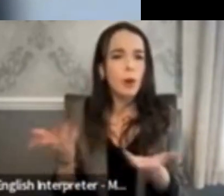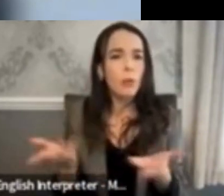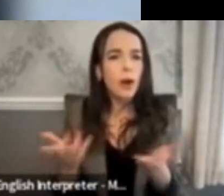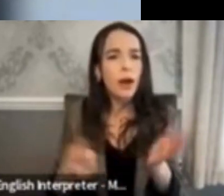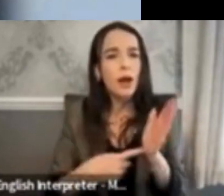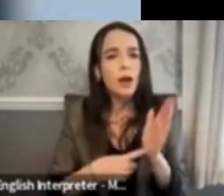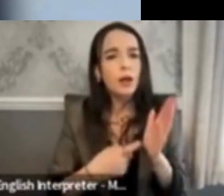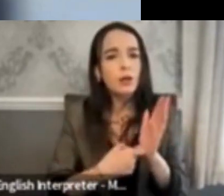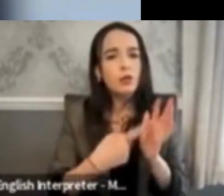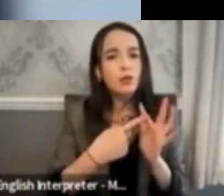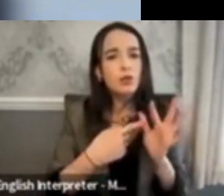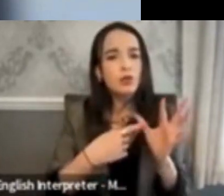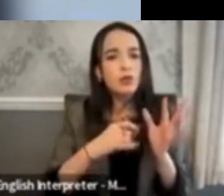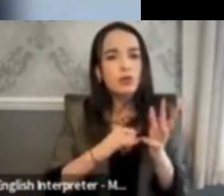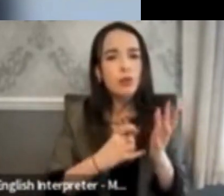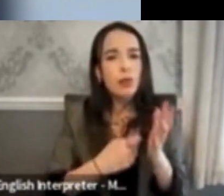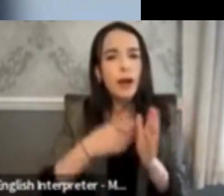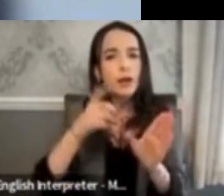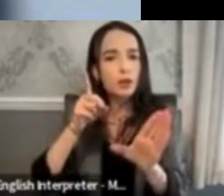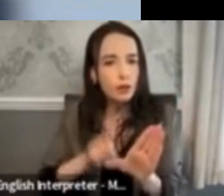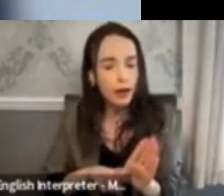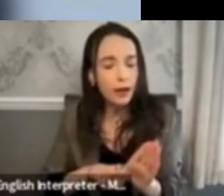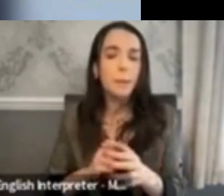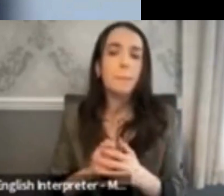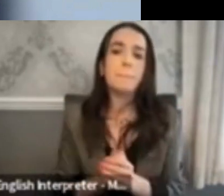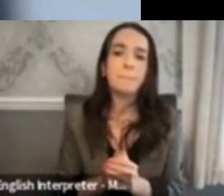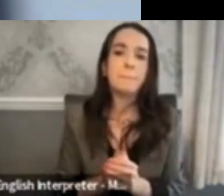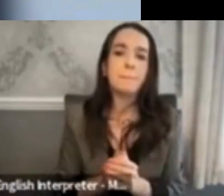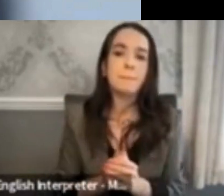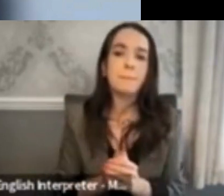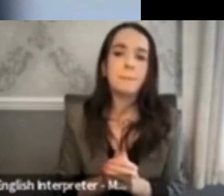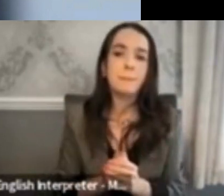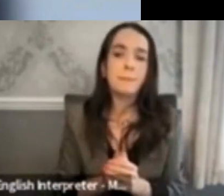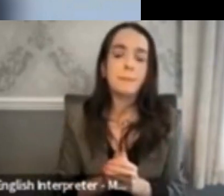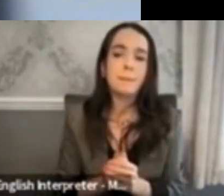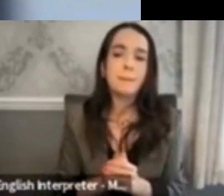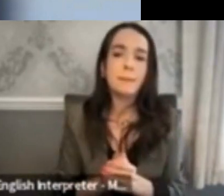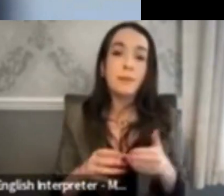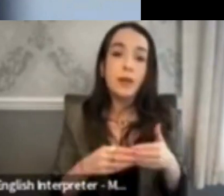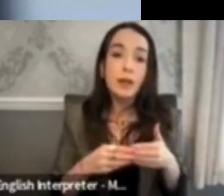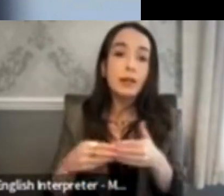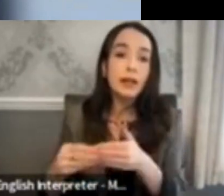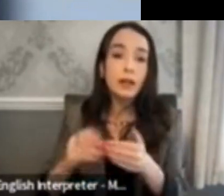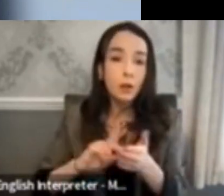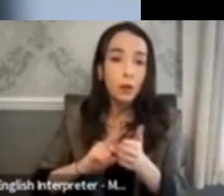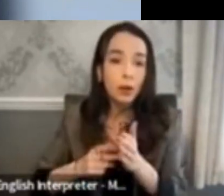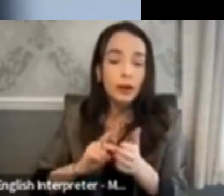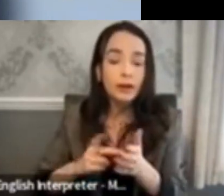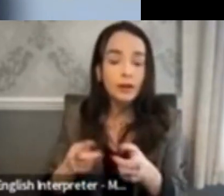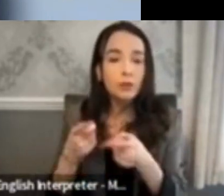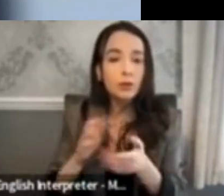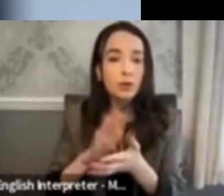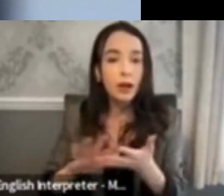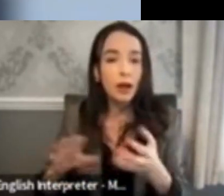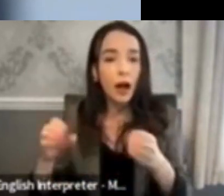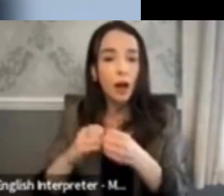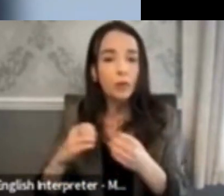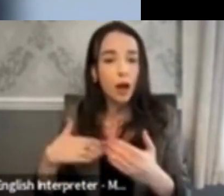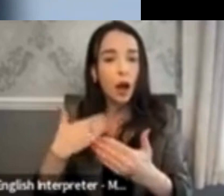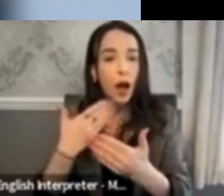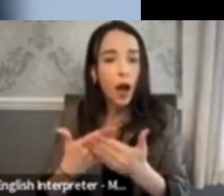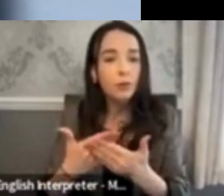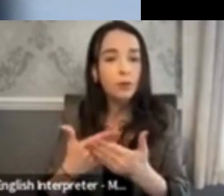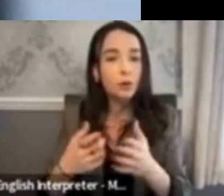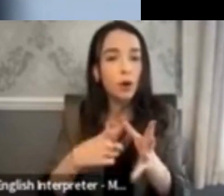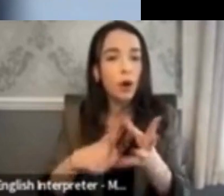existing non-local authority music hub lead organisations until August 2024. So